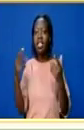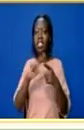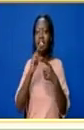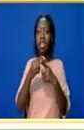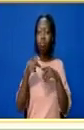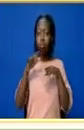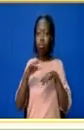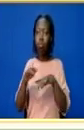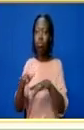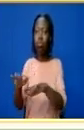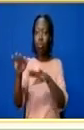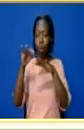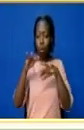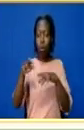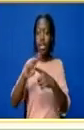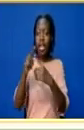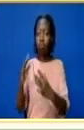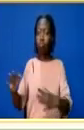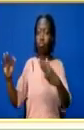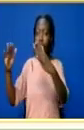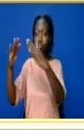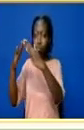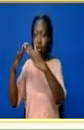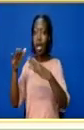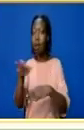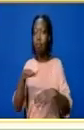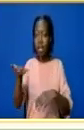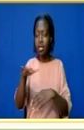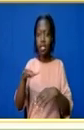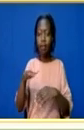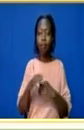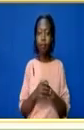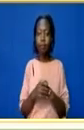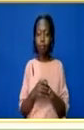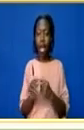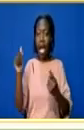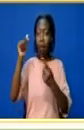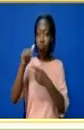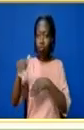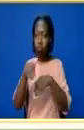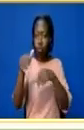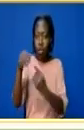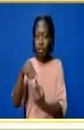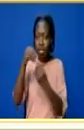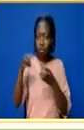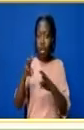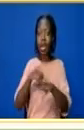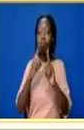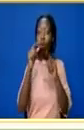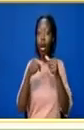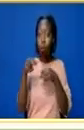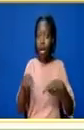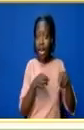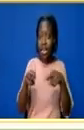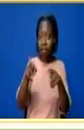elsewhere until it reaches somewhere where it is going to follow one channel. Okay. Like a river. All right. When you talk about a river,